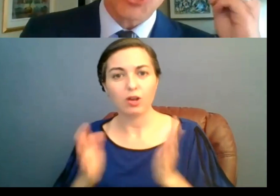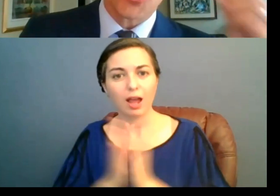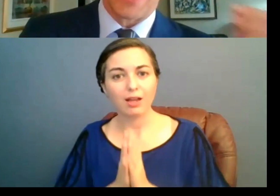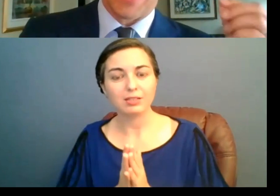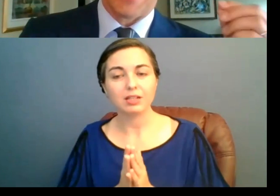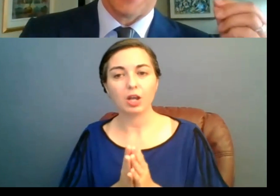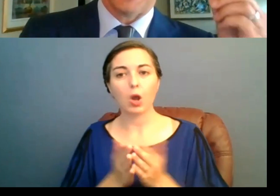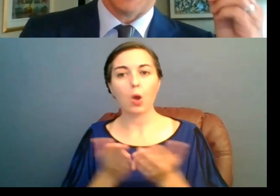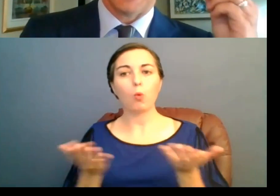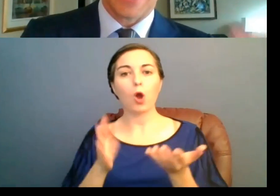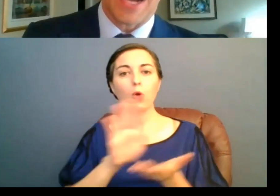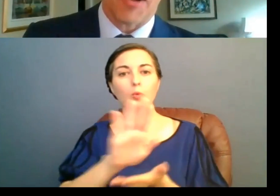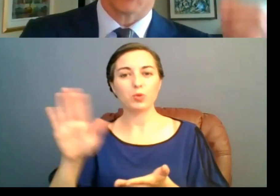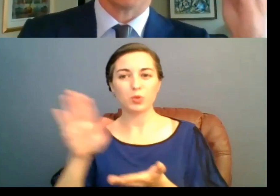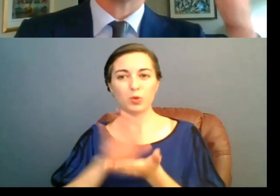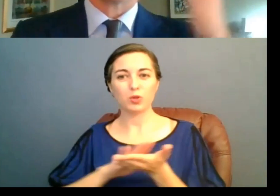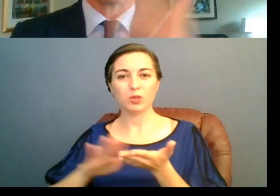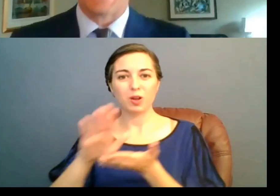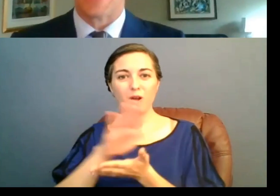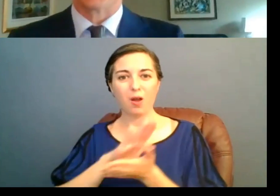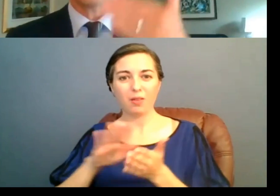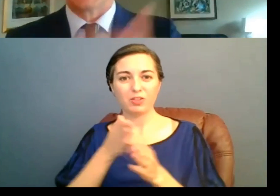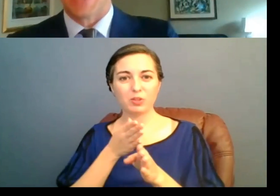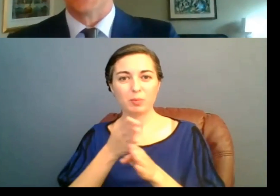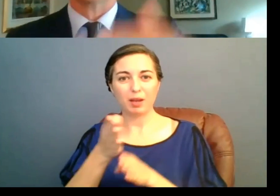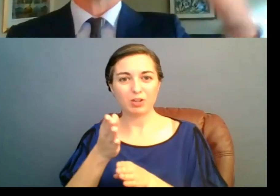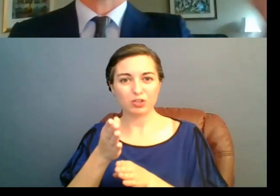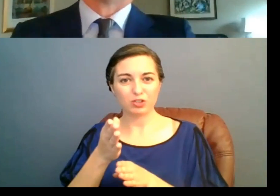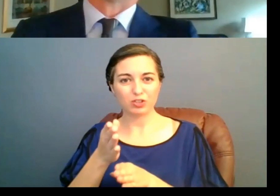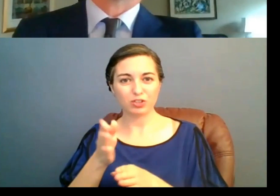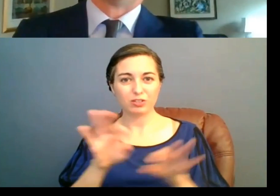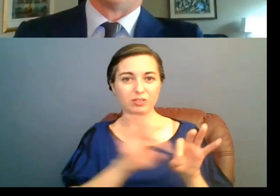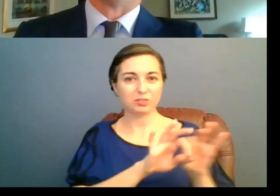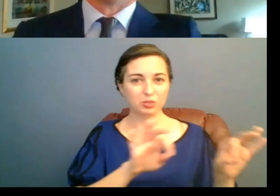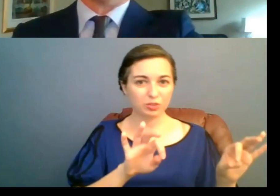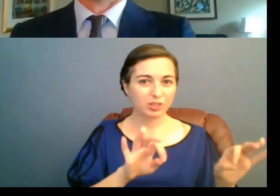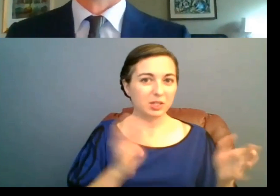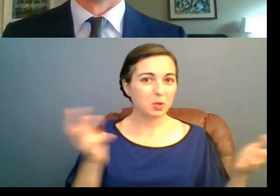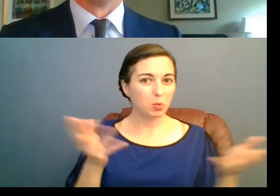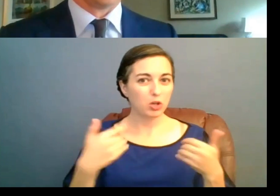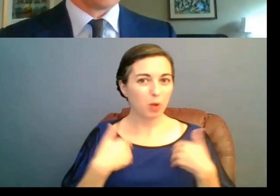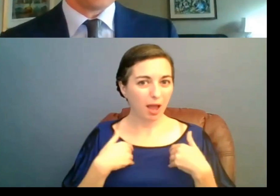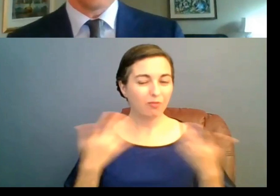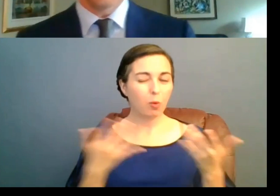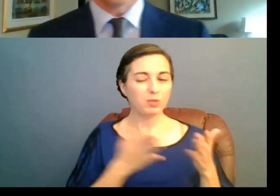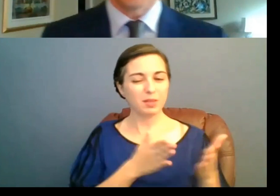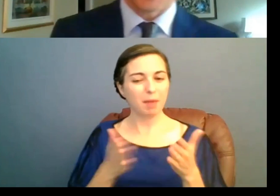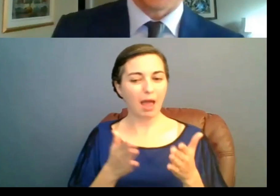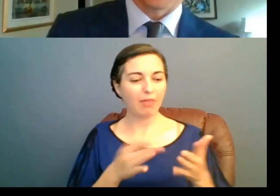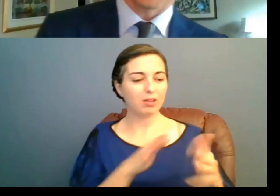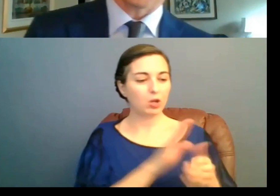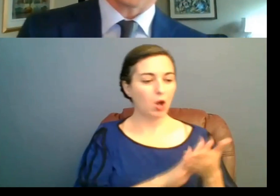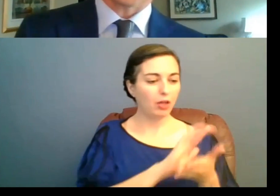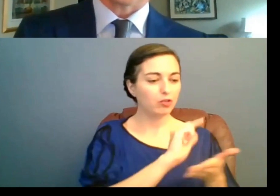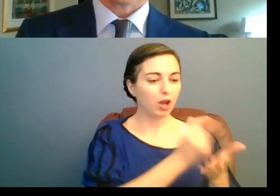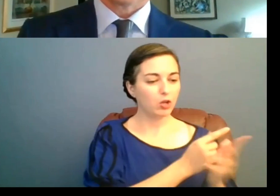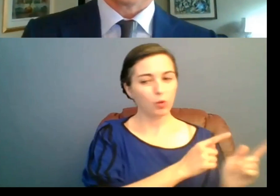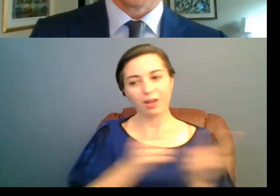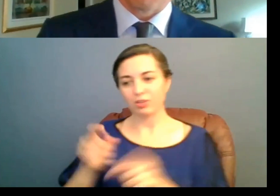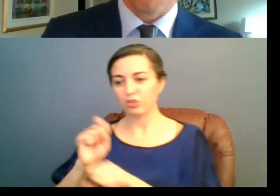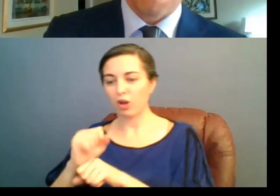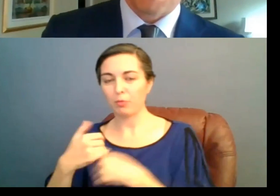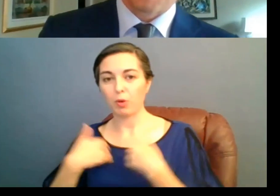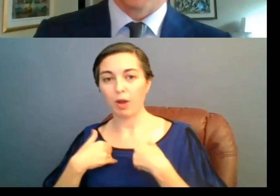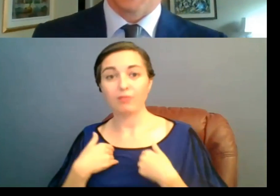you major in college? What was your path from college to the job you have? I'll start with Ms. Redmond. So I went to